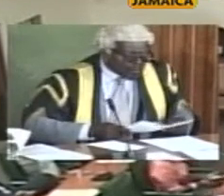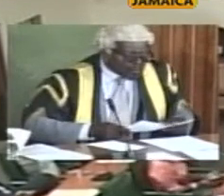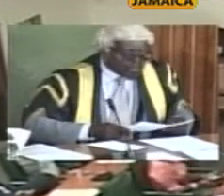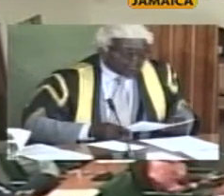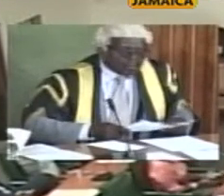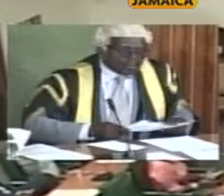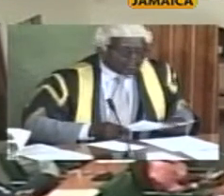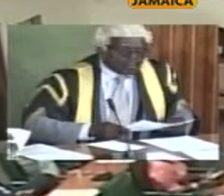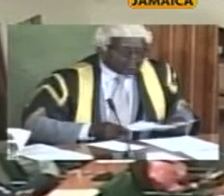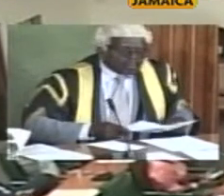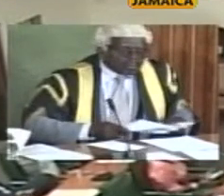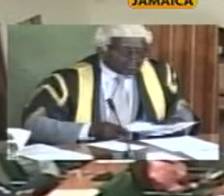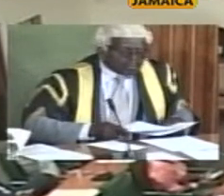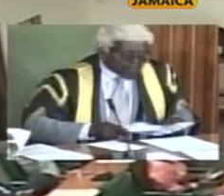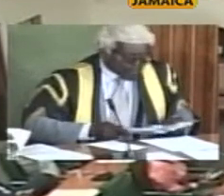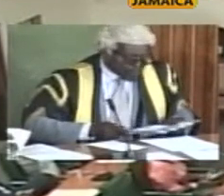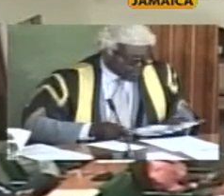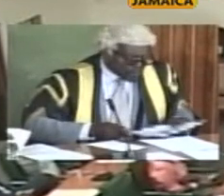Whereas by virtue